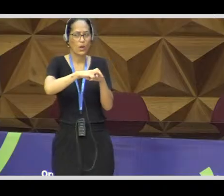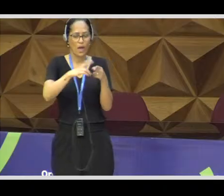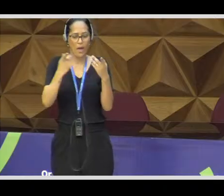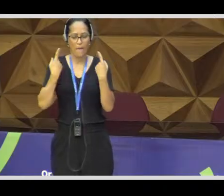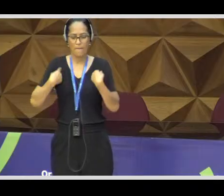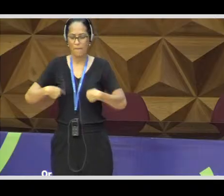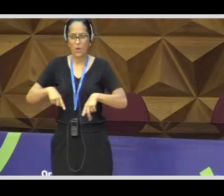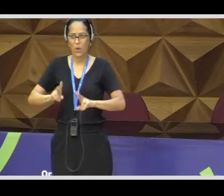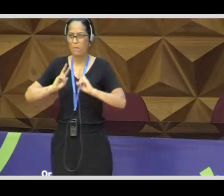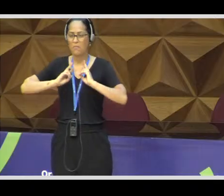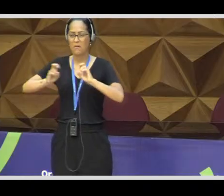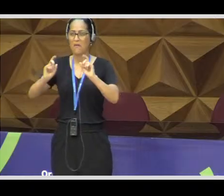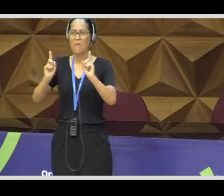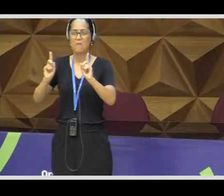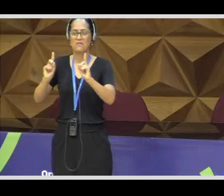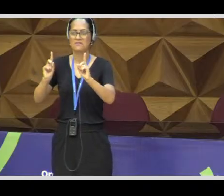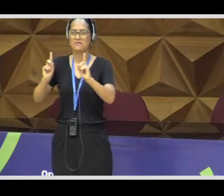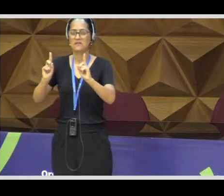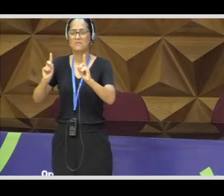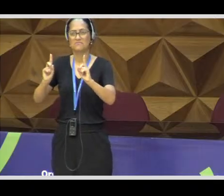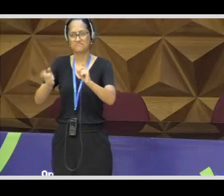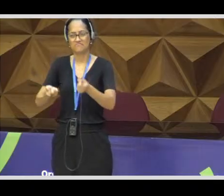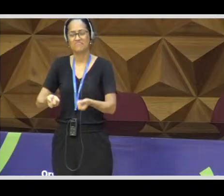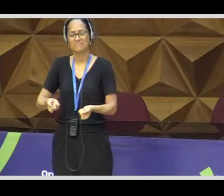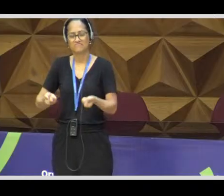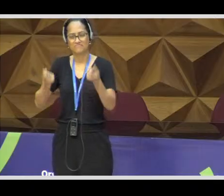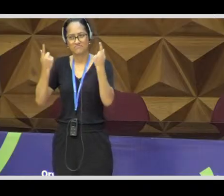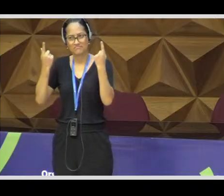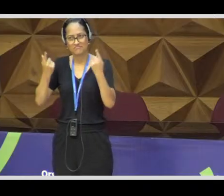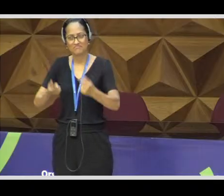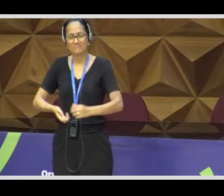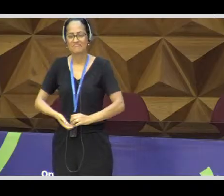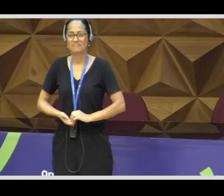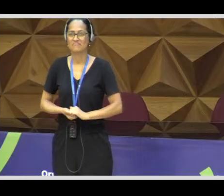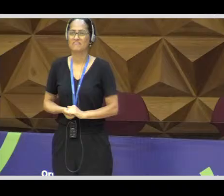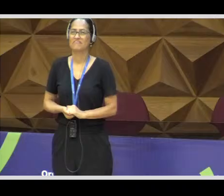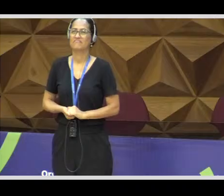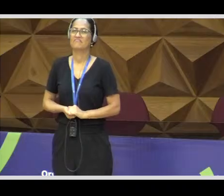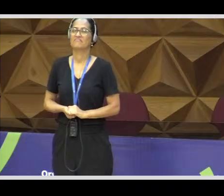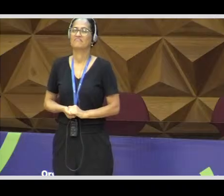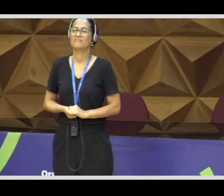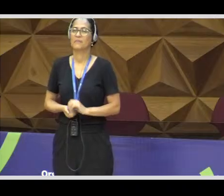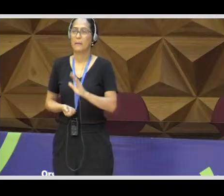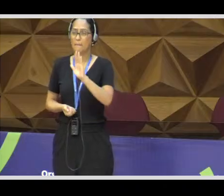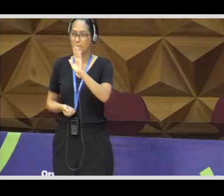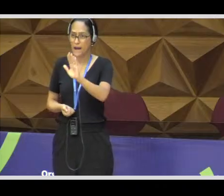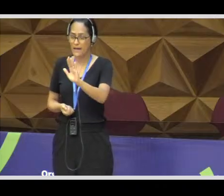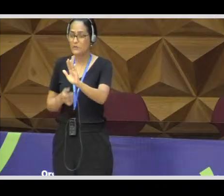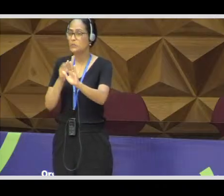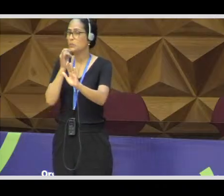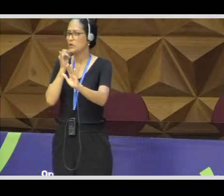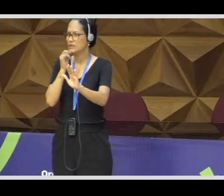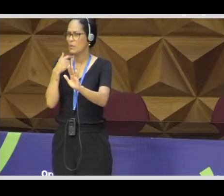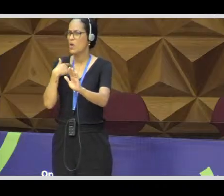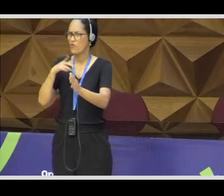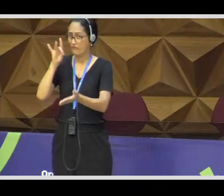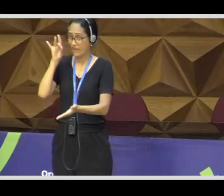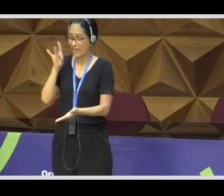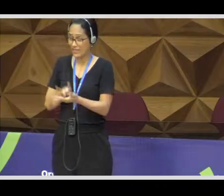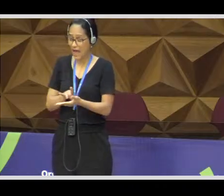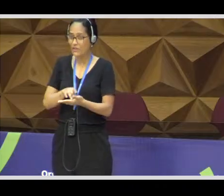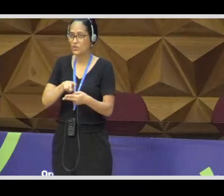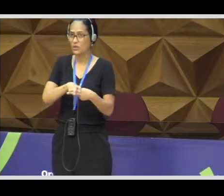The craziest one was when physically I would be rotated one way, but visually I'd rotate the other